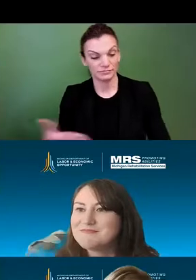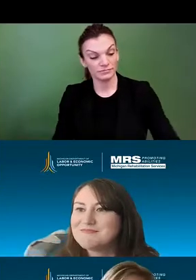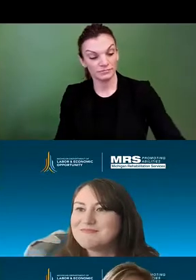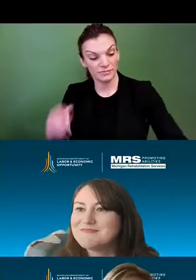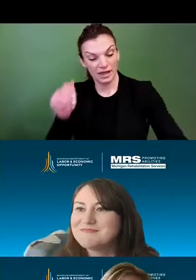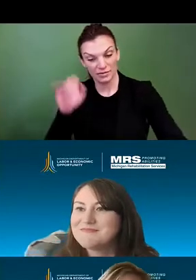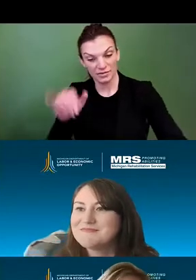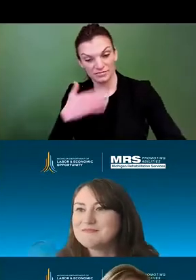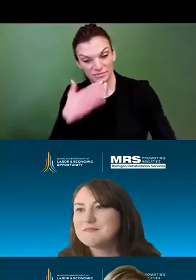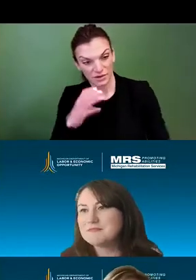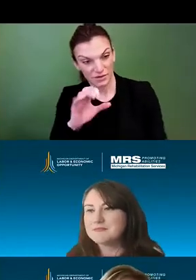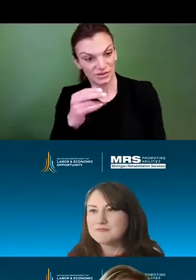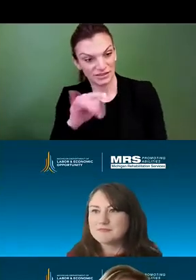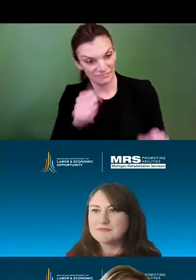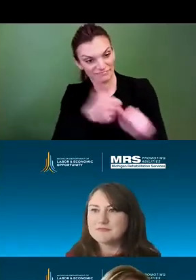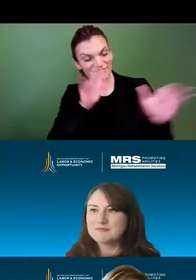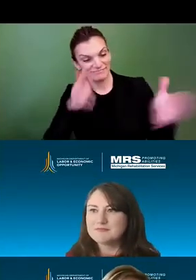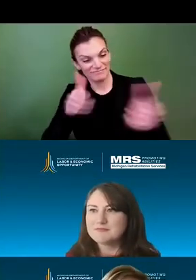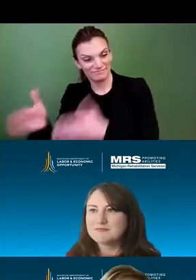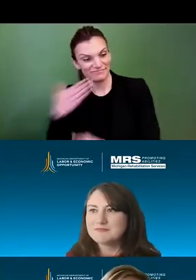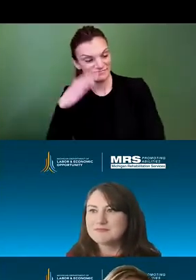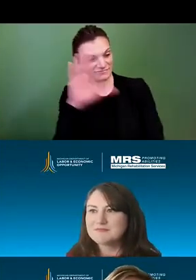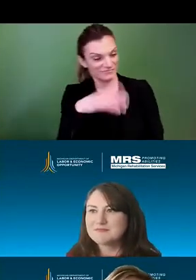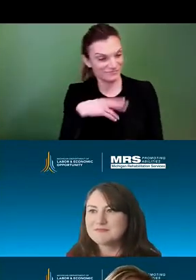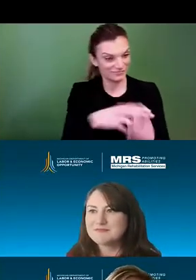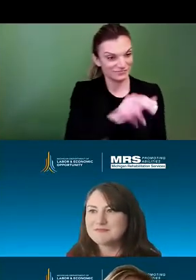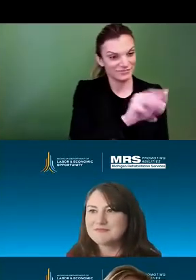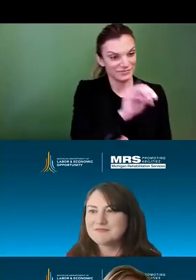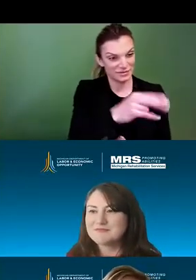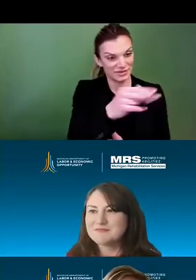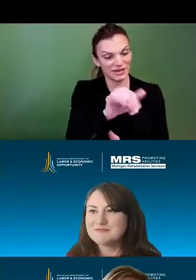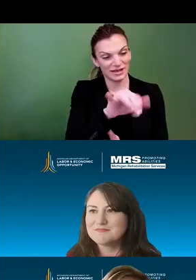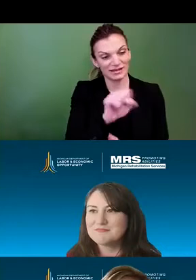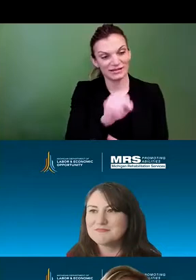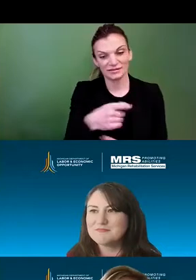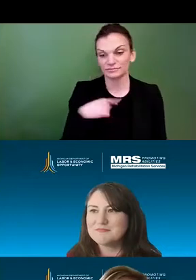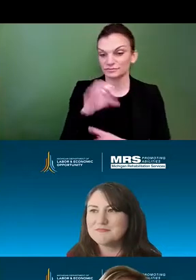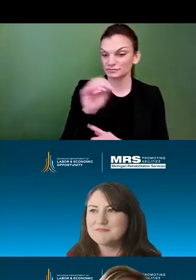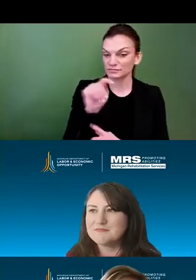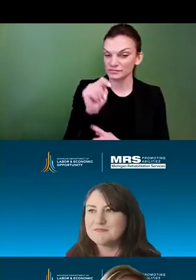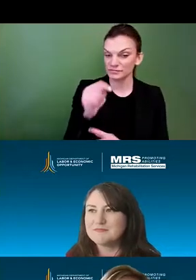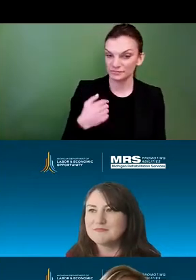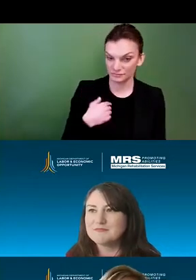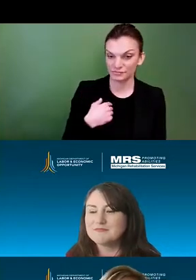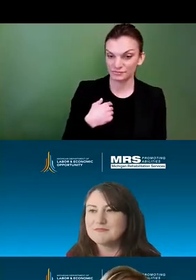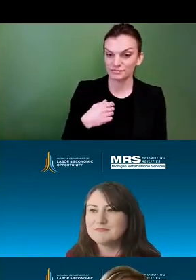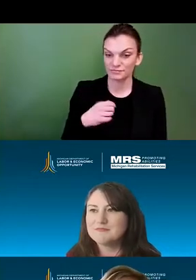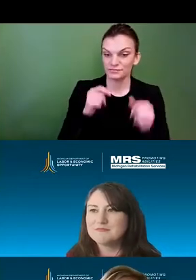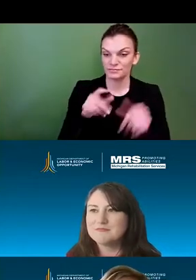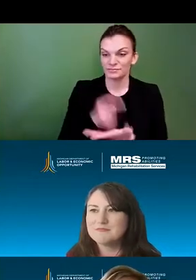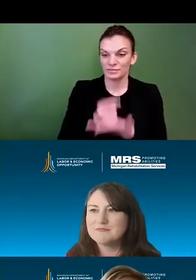Thanks, Christine. Good afternoon, everyone. My name is Amy Hayes, and I'm an occupational therapist with